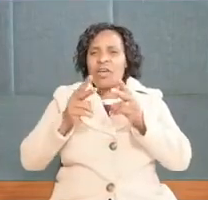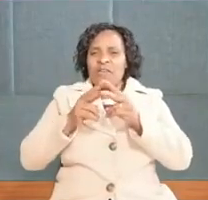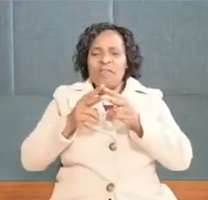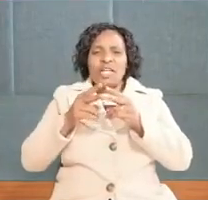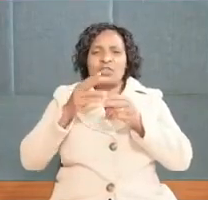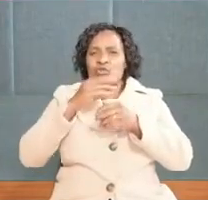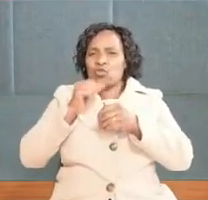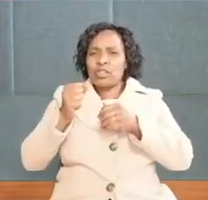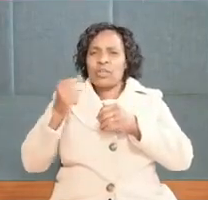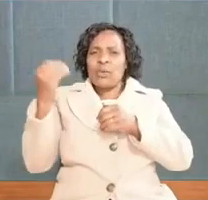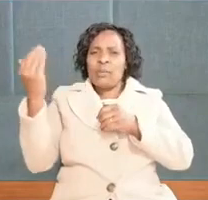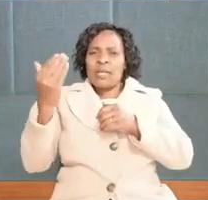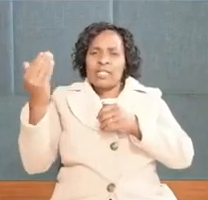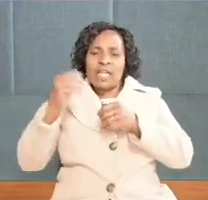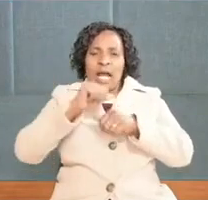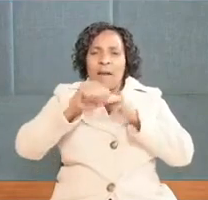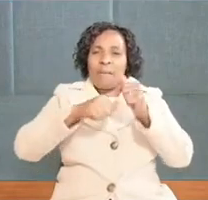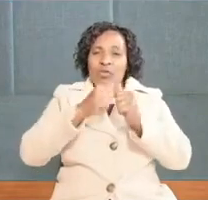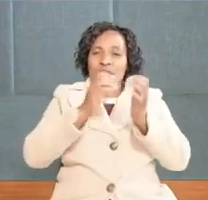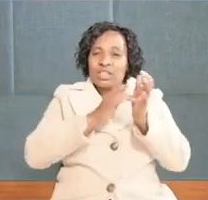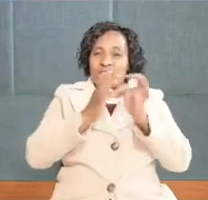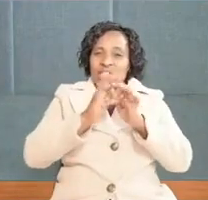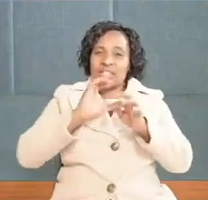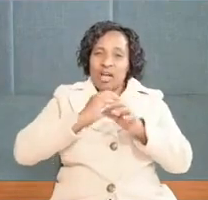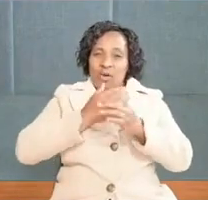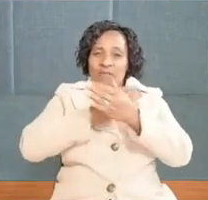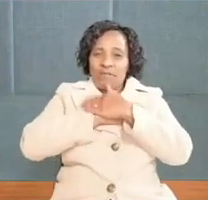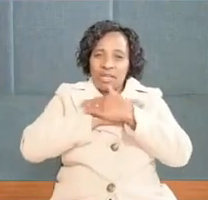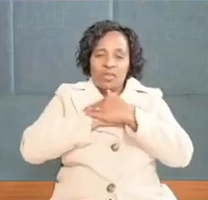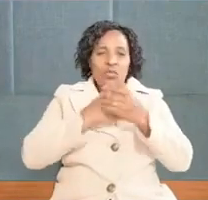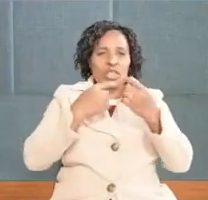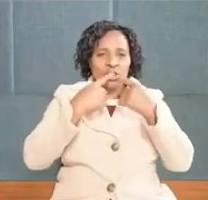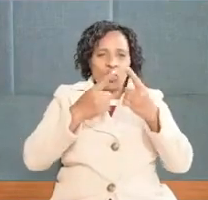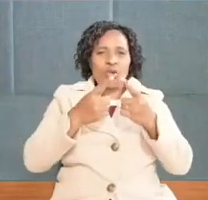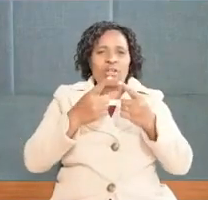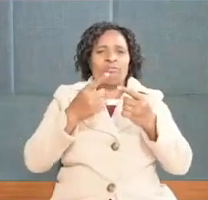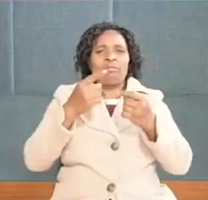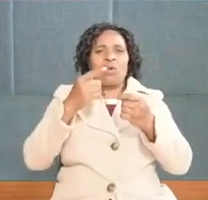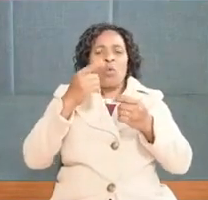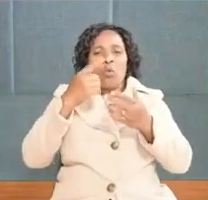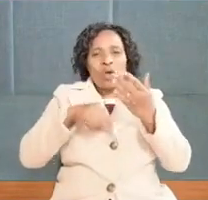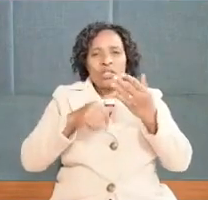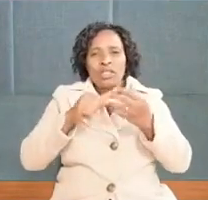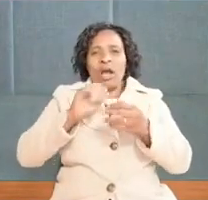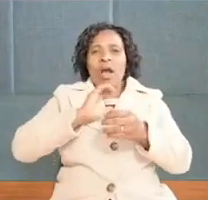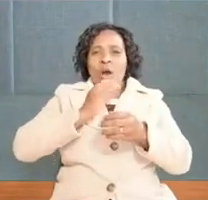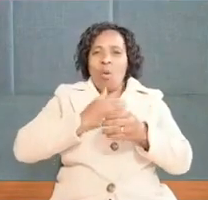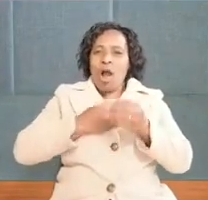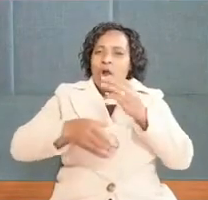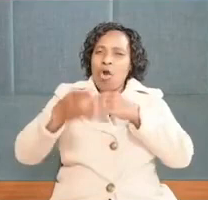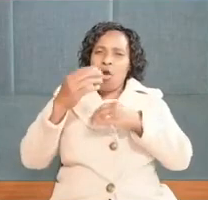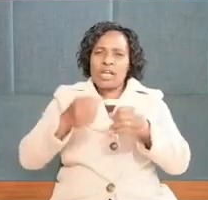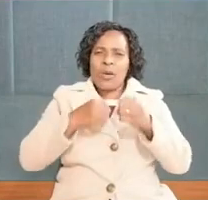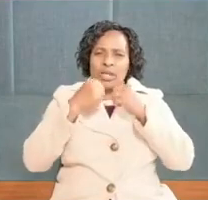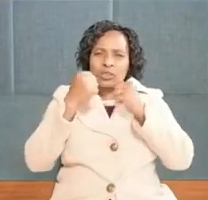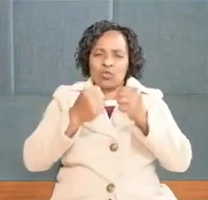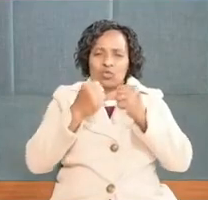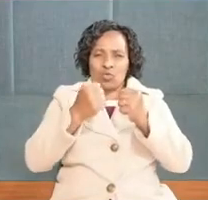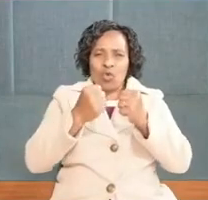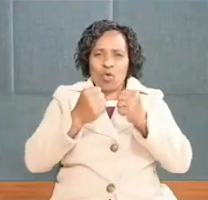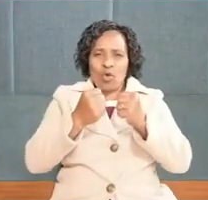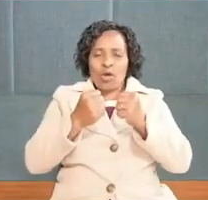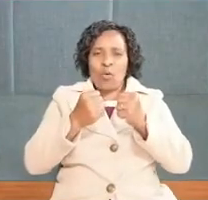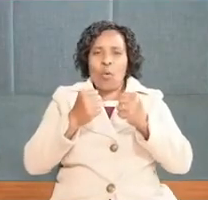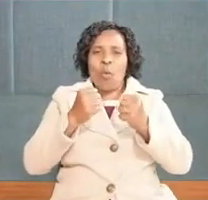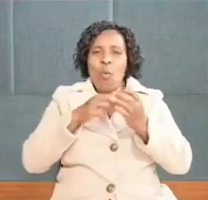we preached about Jesus, our friend. We told them that he is our rock, our strong rock, the